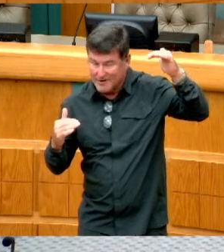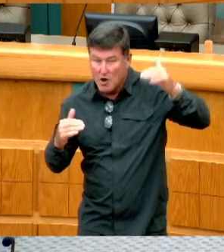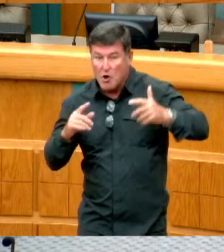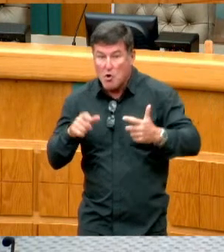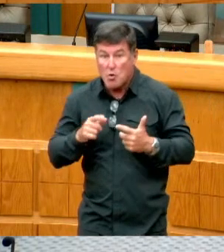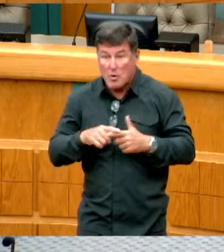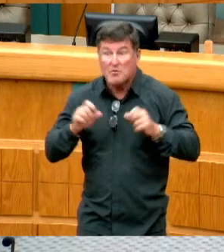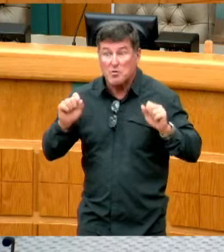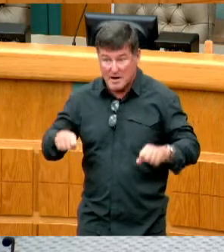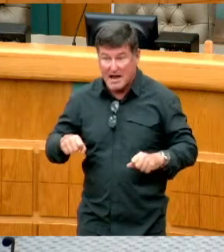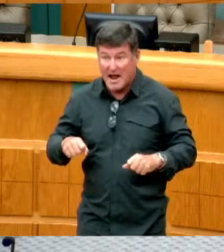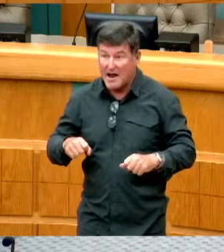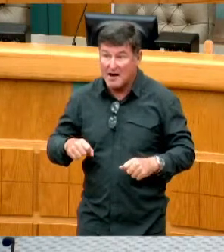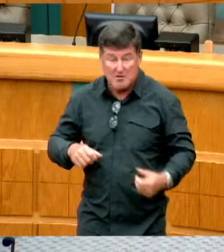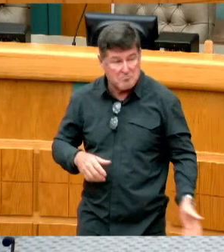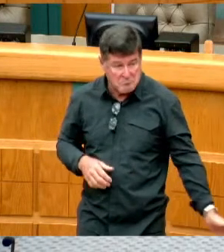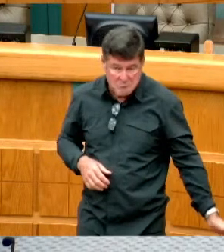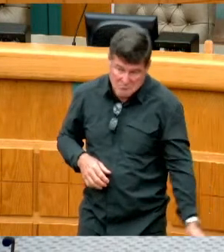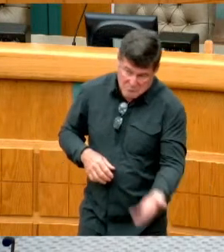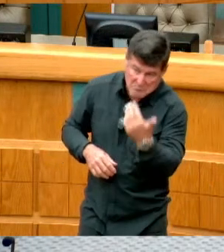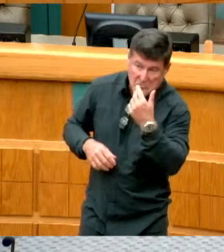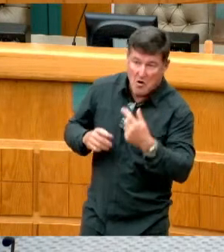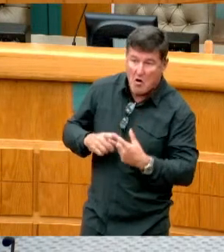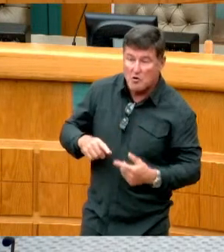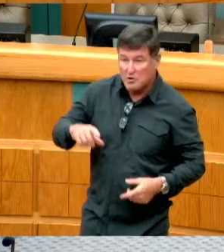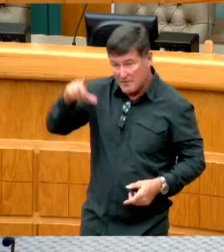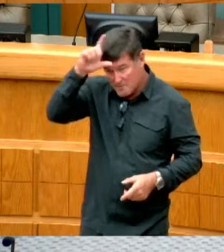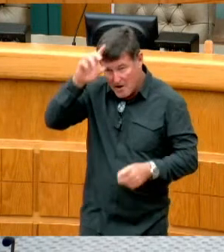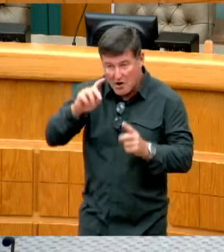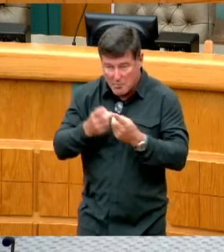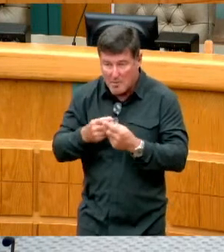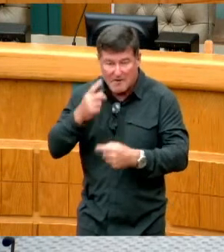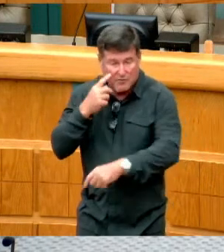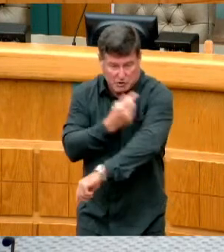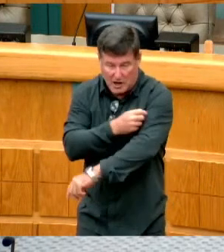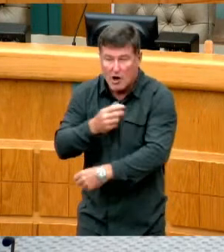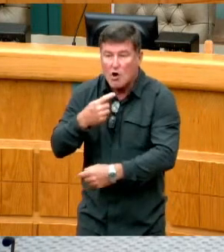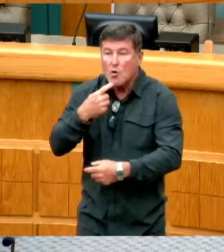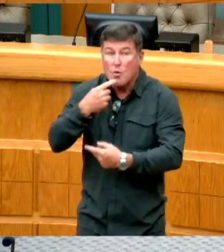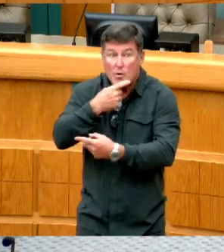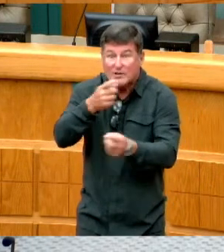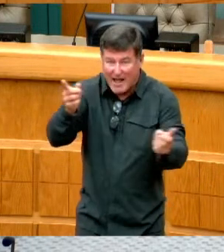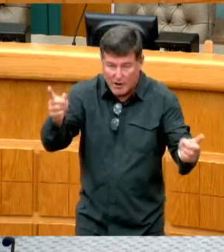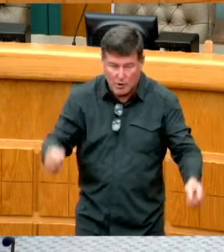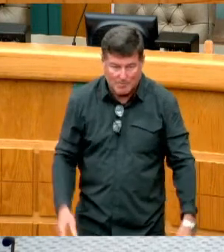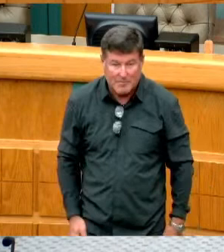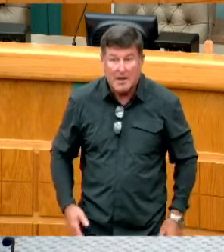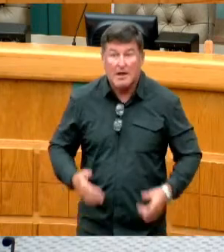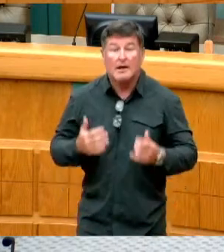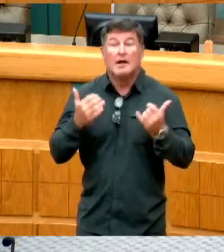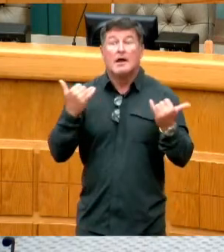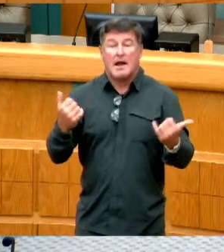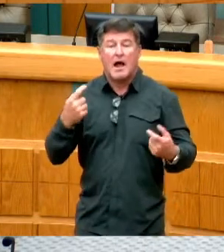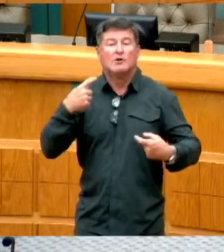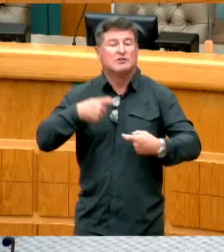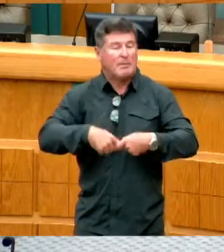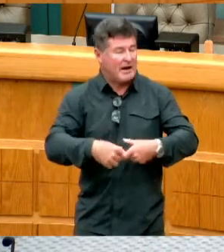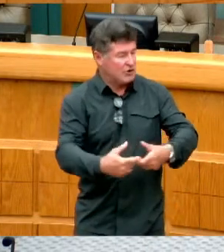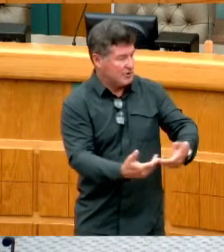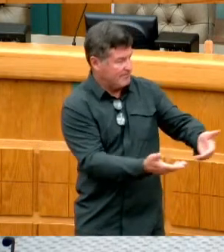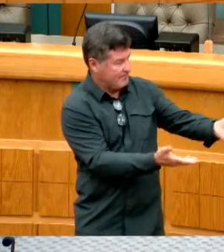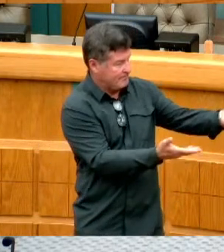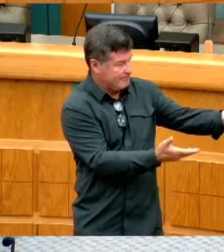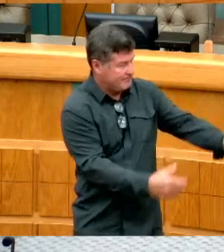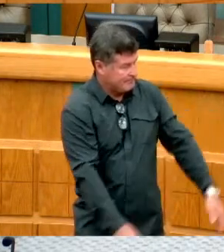will let the public know, and we will get started quickly. Thank you. En las últimas 24 horas se han reportado 208